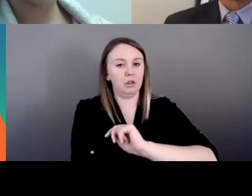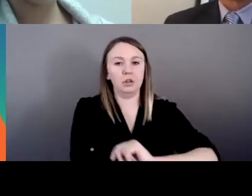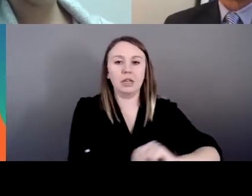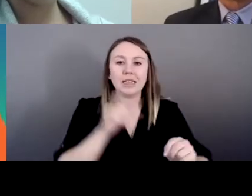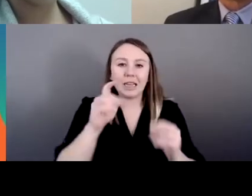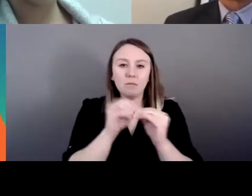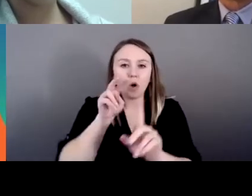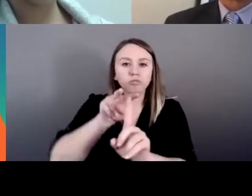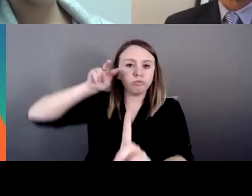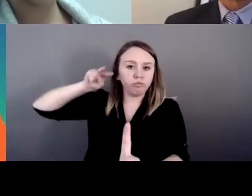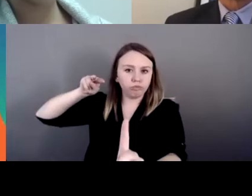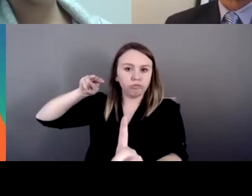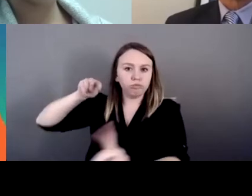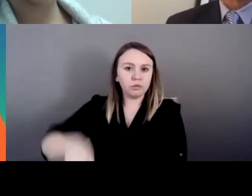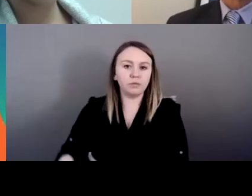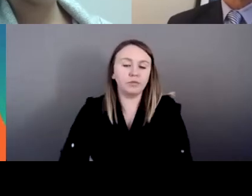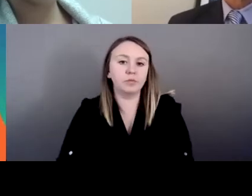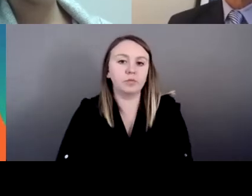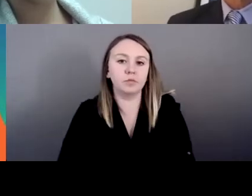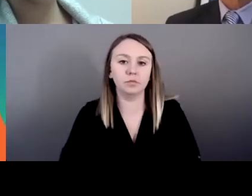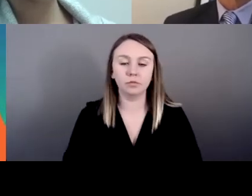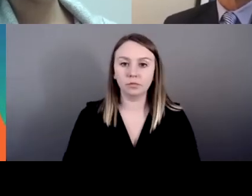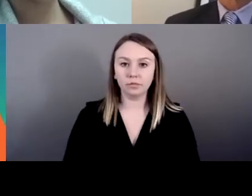so when I think about